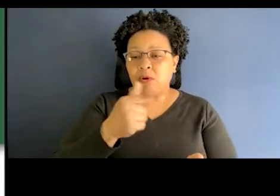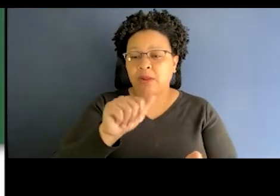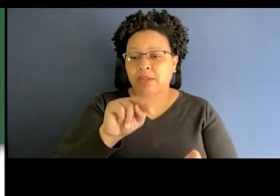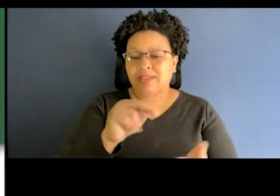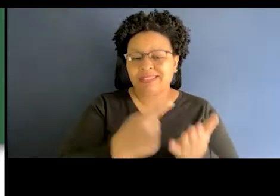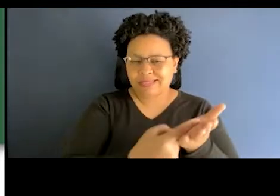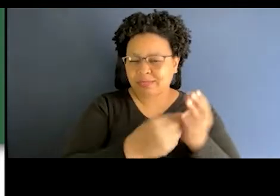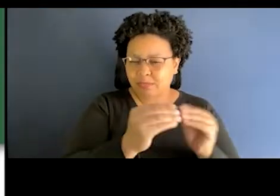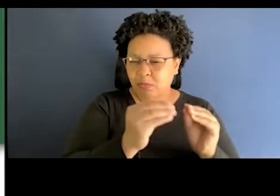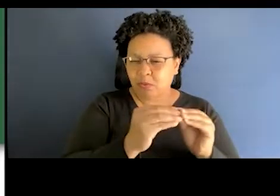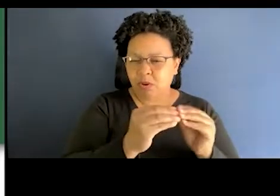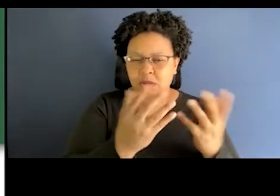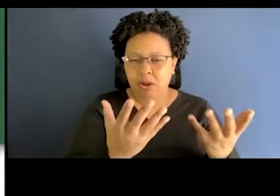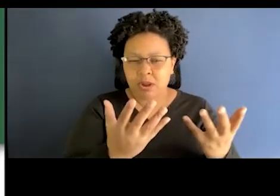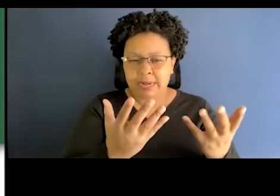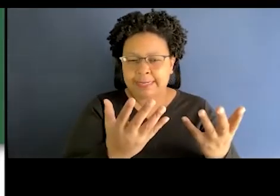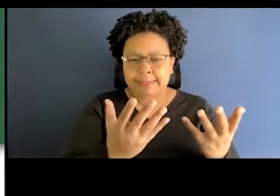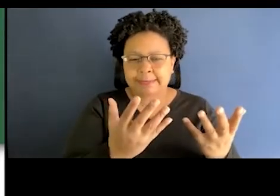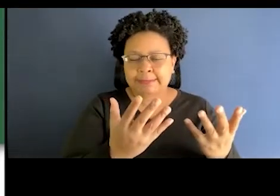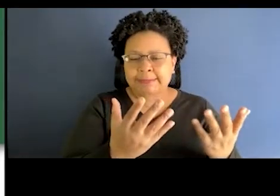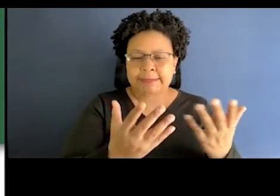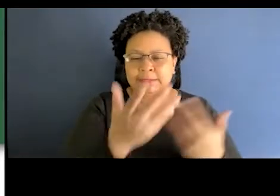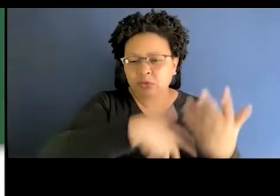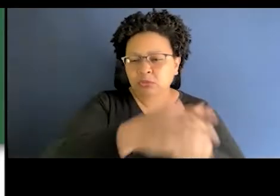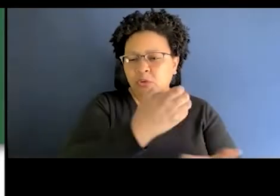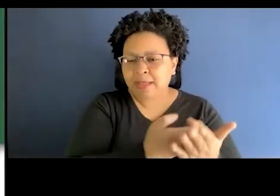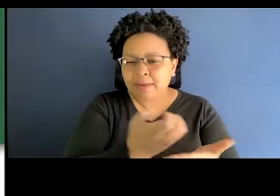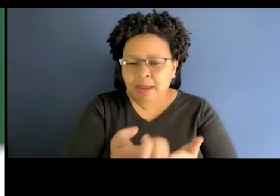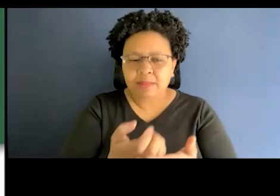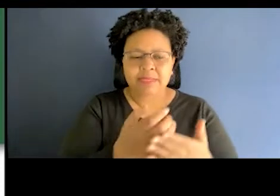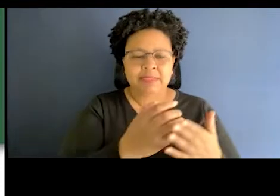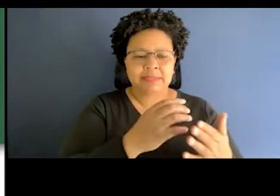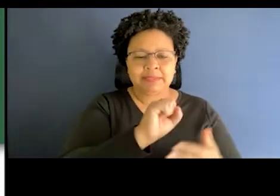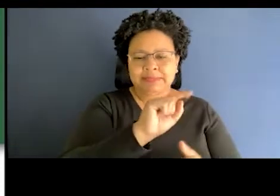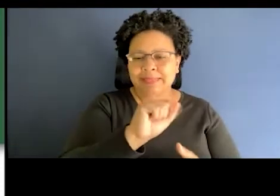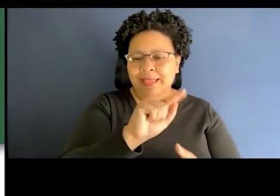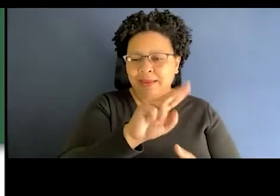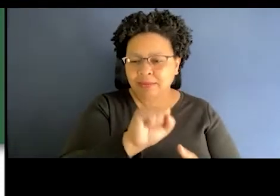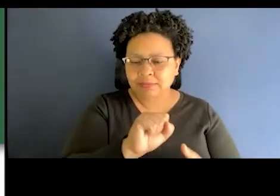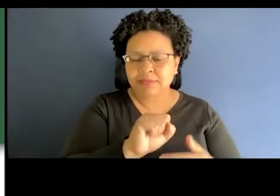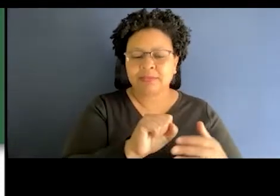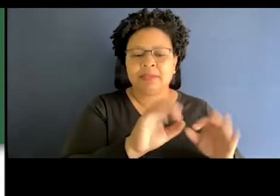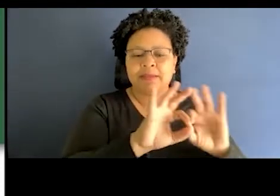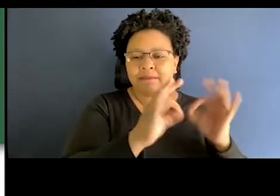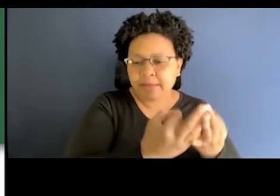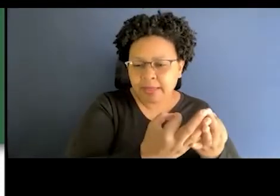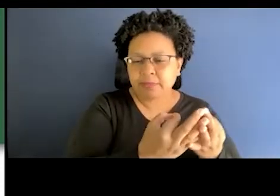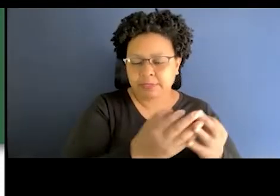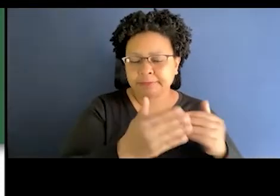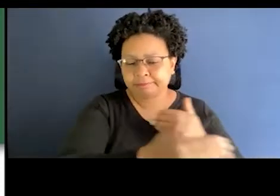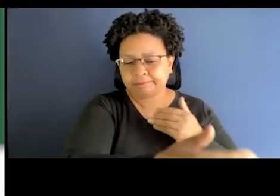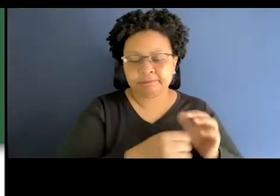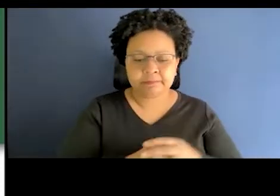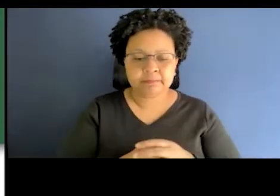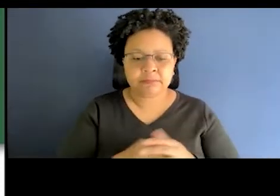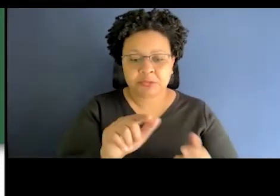studies about when we speak about the socioeconomic status, the educational statuses of these parents going forward.